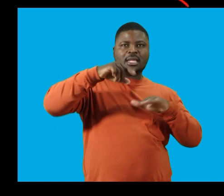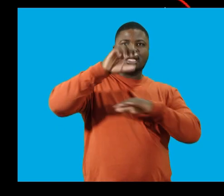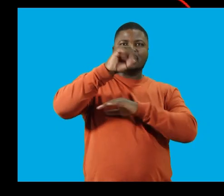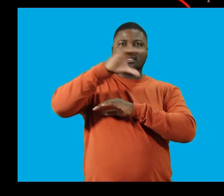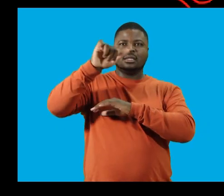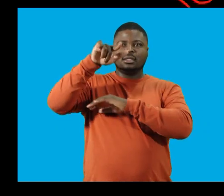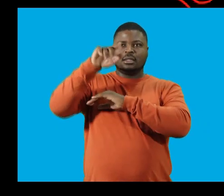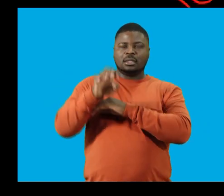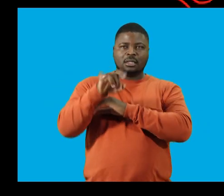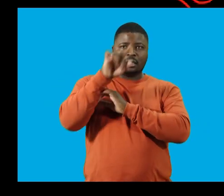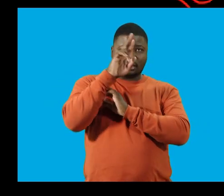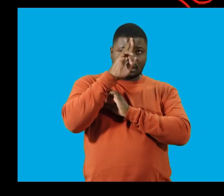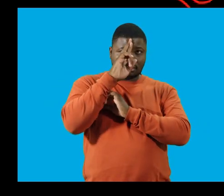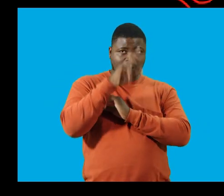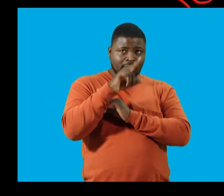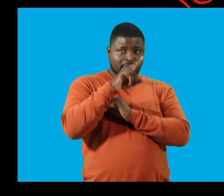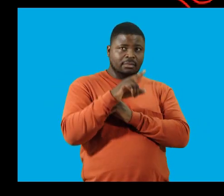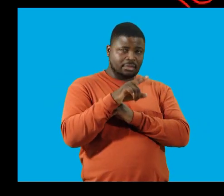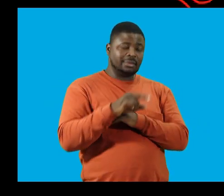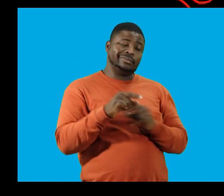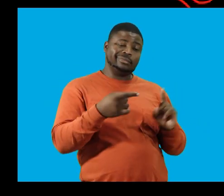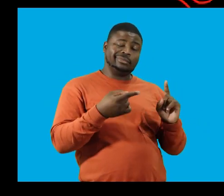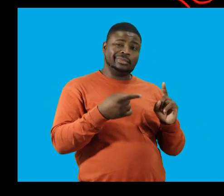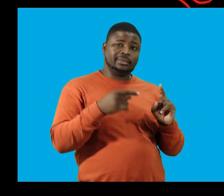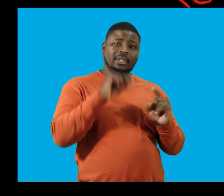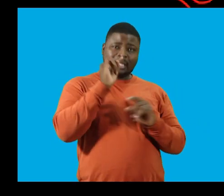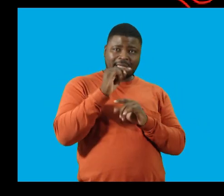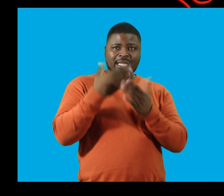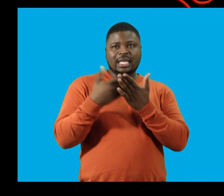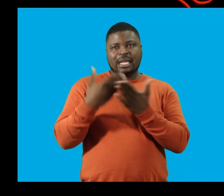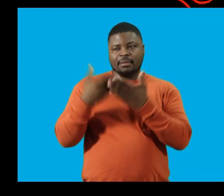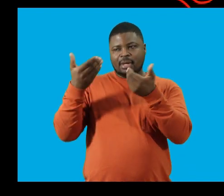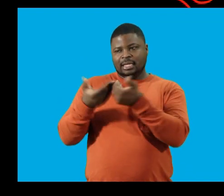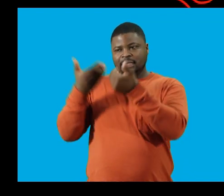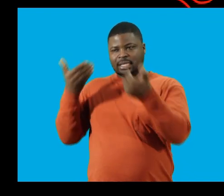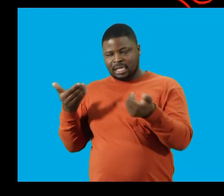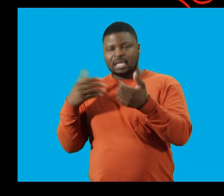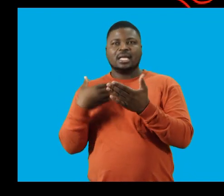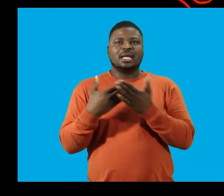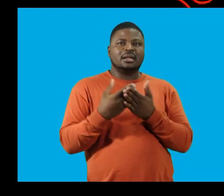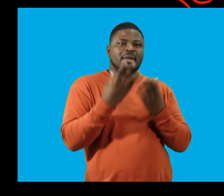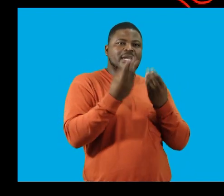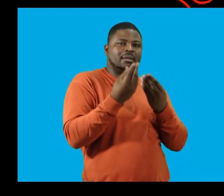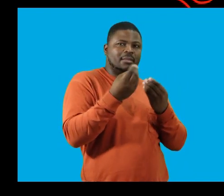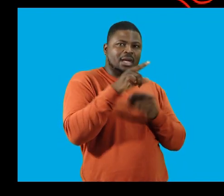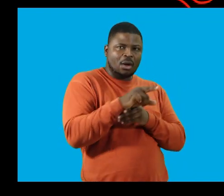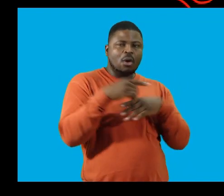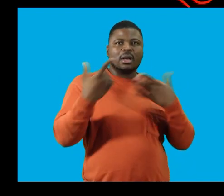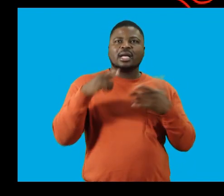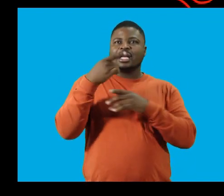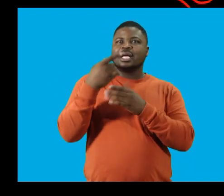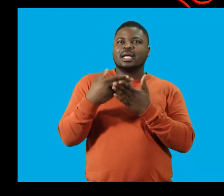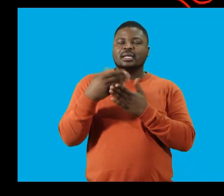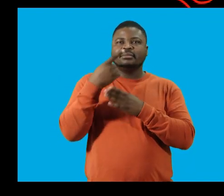Now remember, scale can be in 3 separate things. It can be a number scale, a